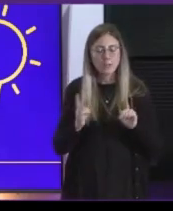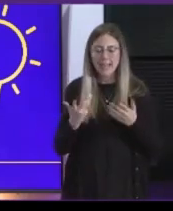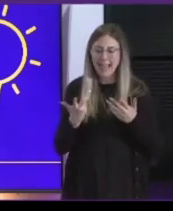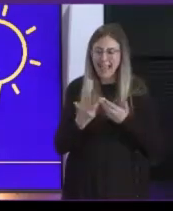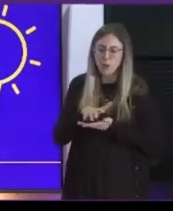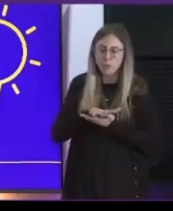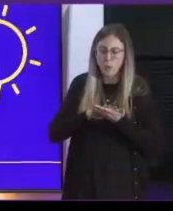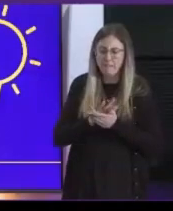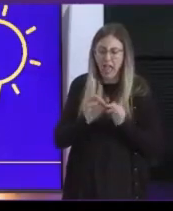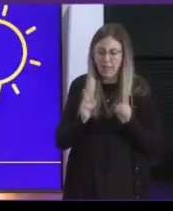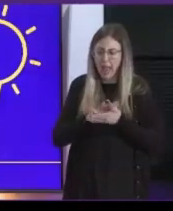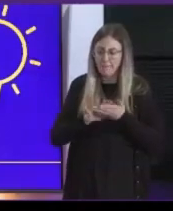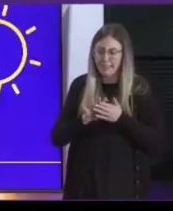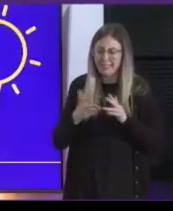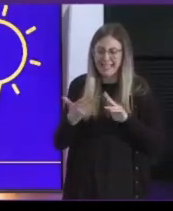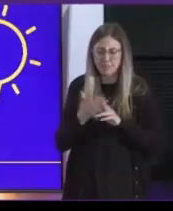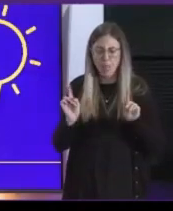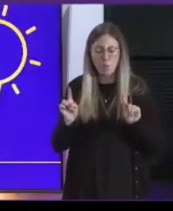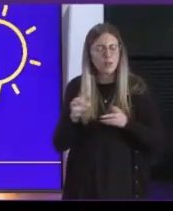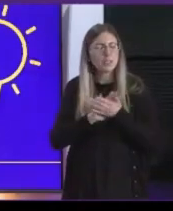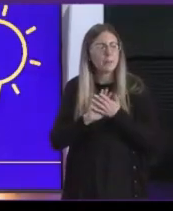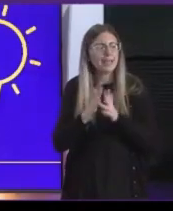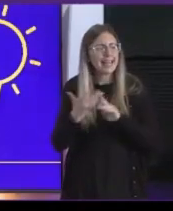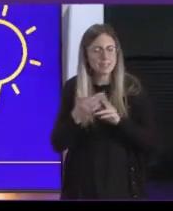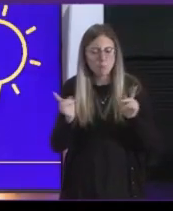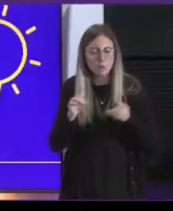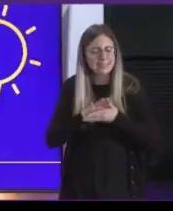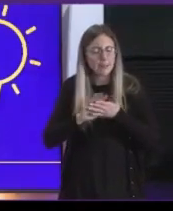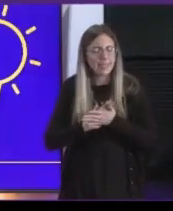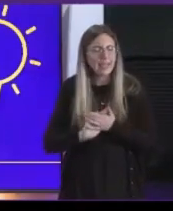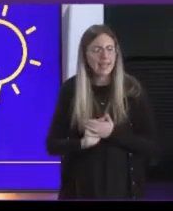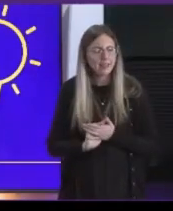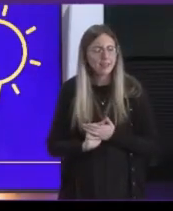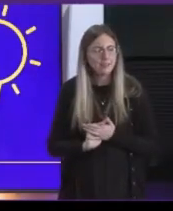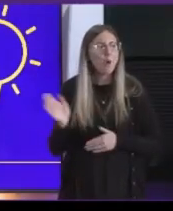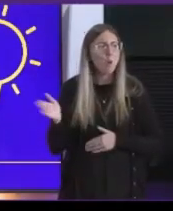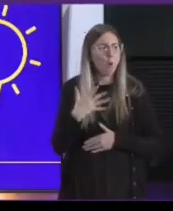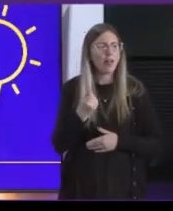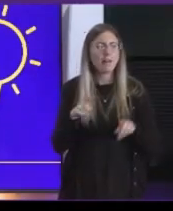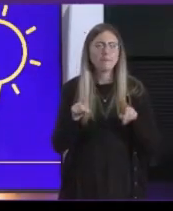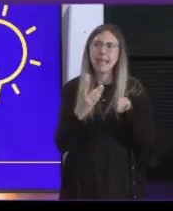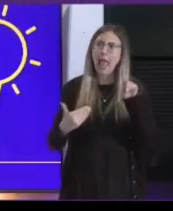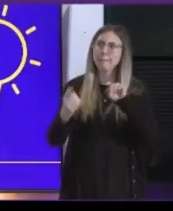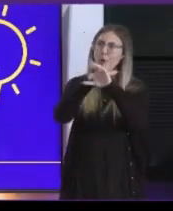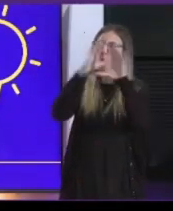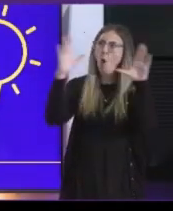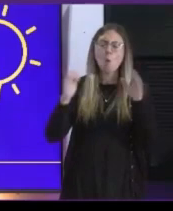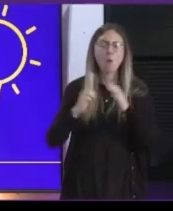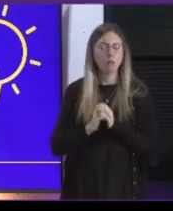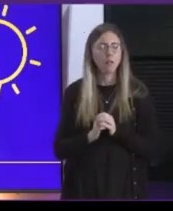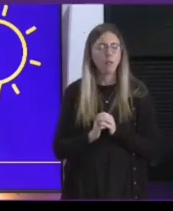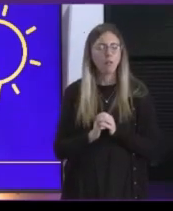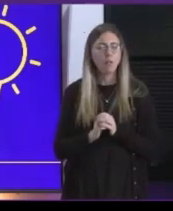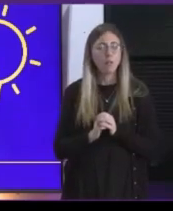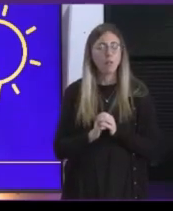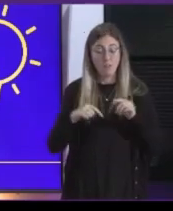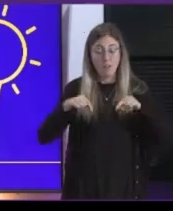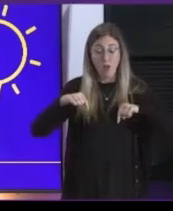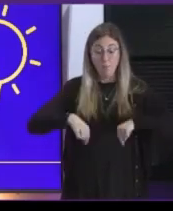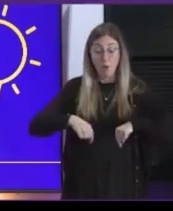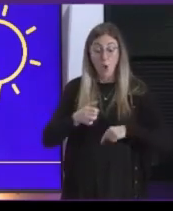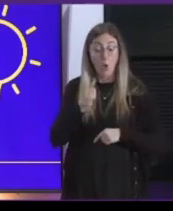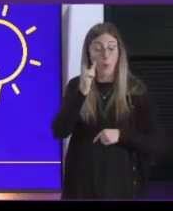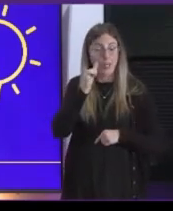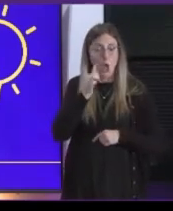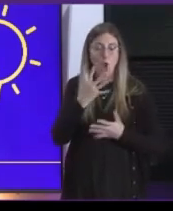as accessible. And I think all of us have the same goal. It's 100%. But those of us in the industry know that